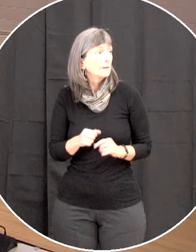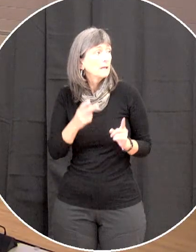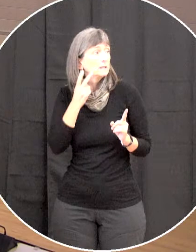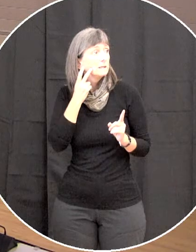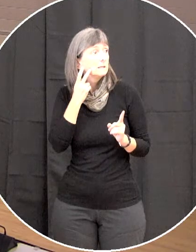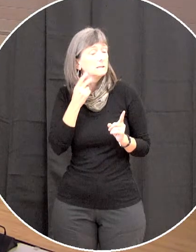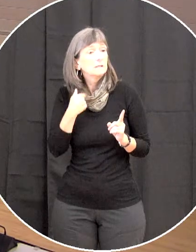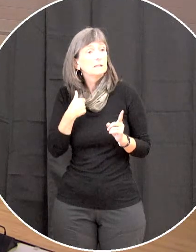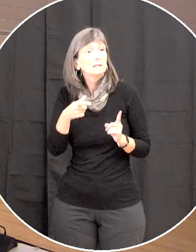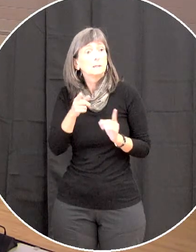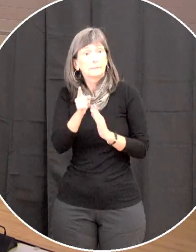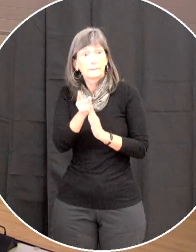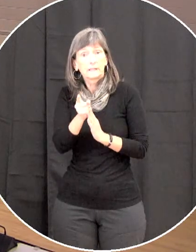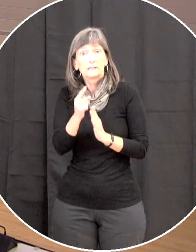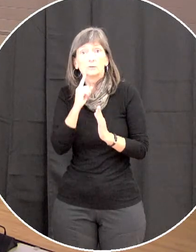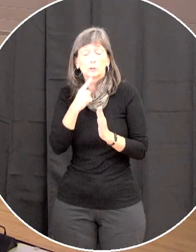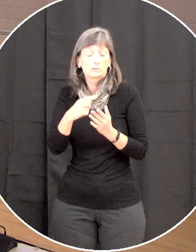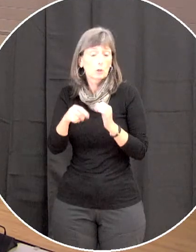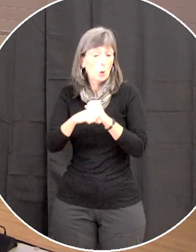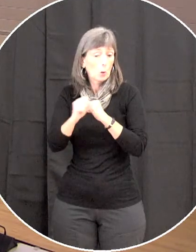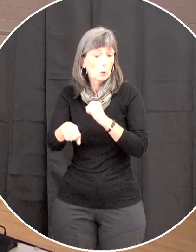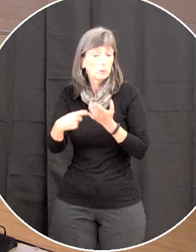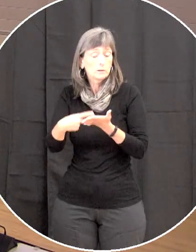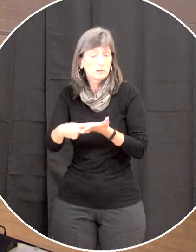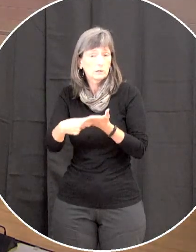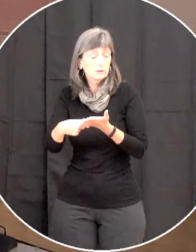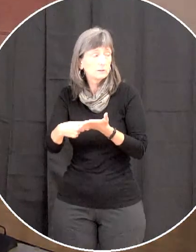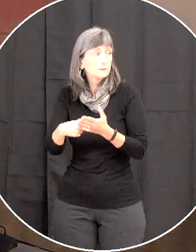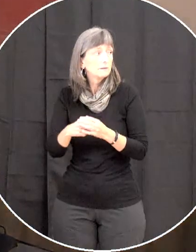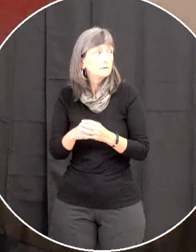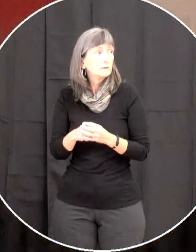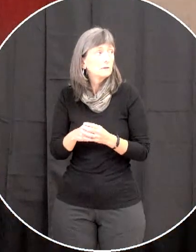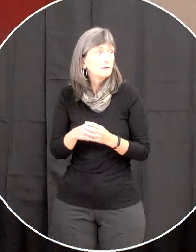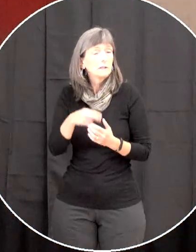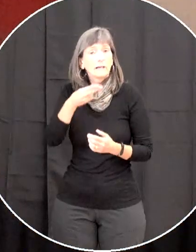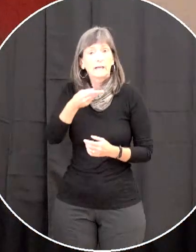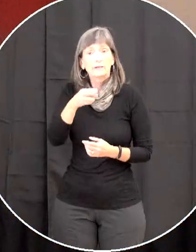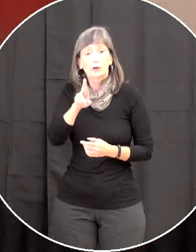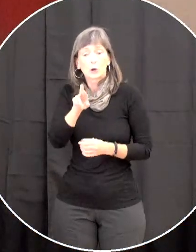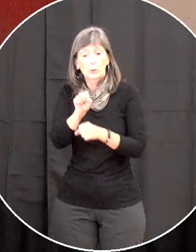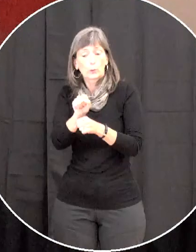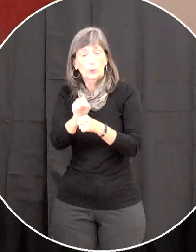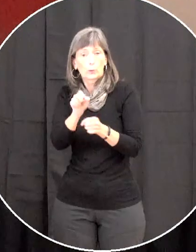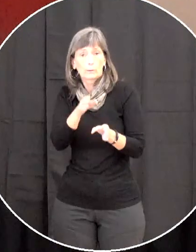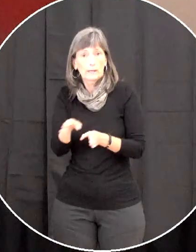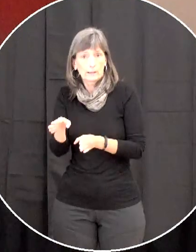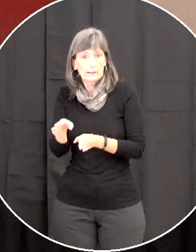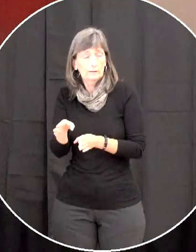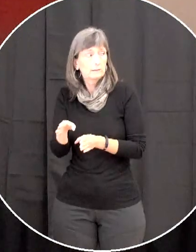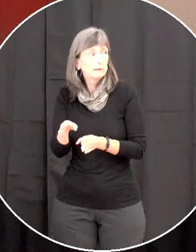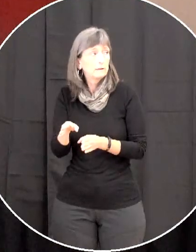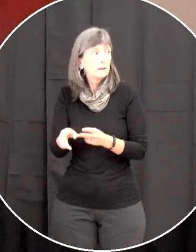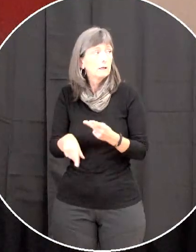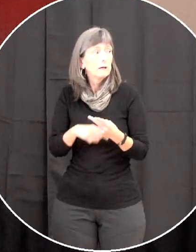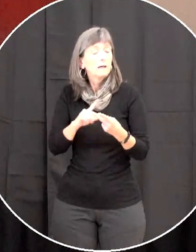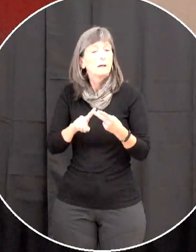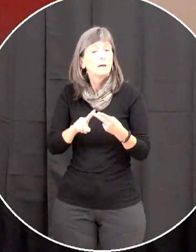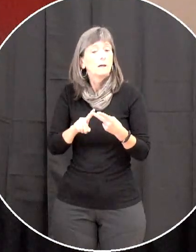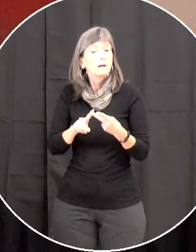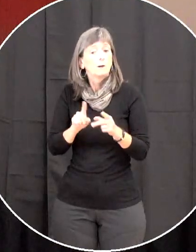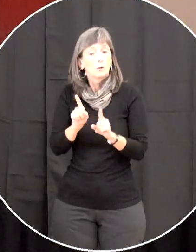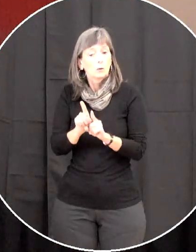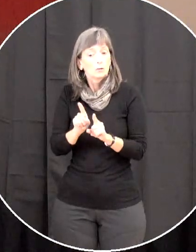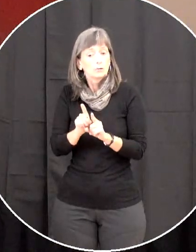minutes, we had lengthy discussion regarding the HR work plan, as well as